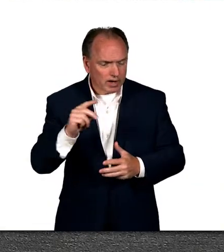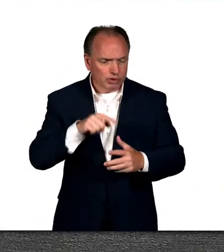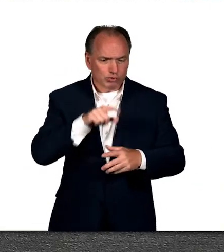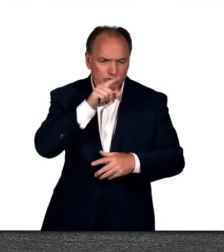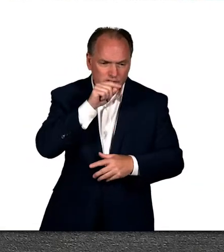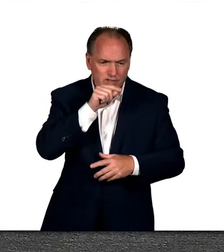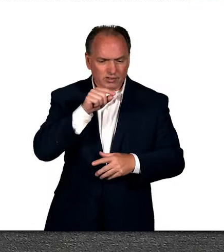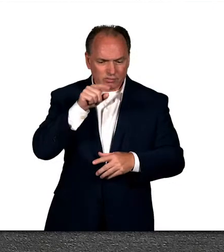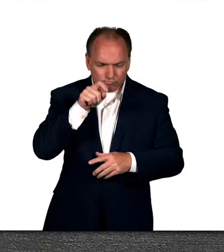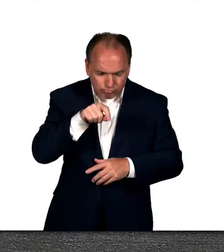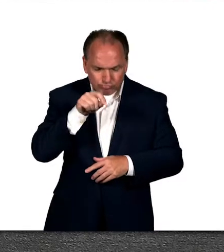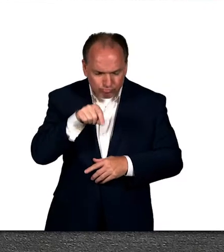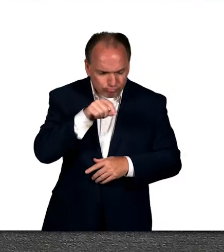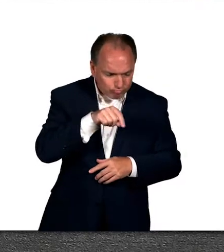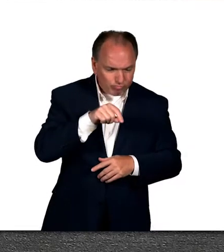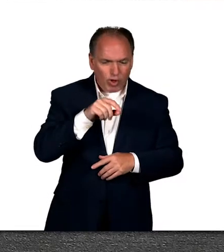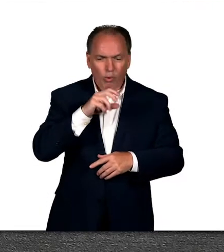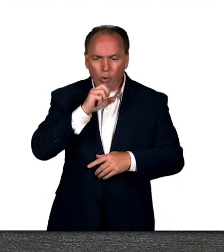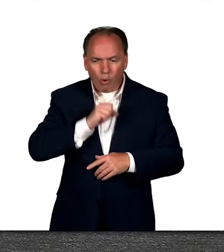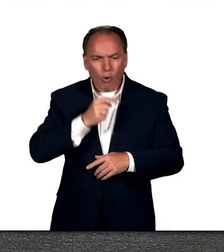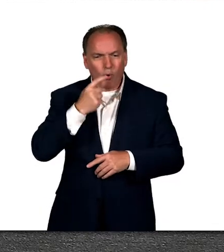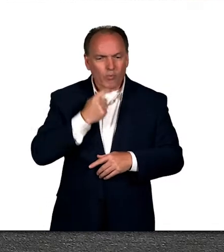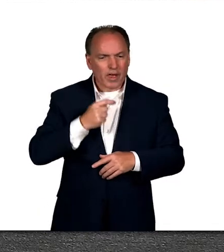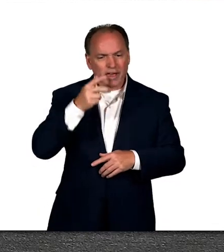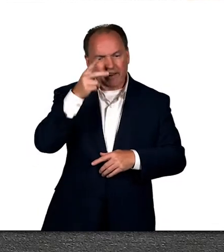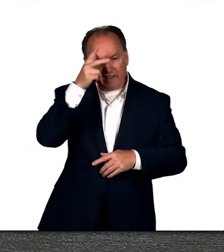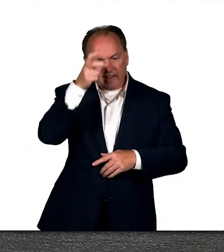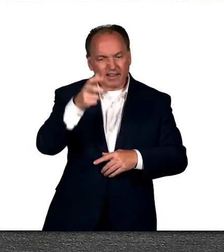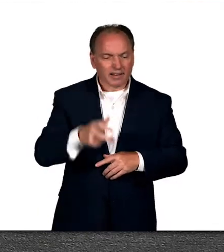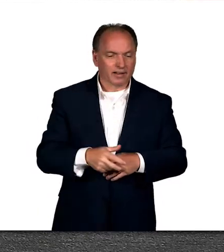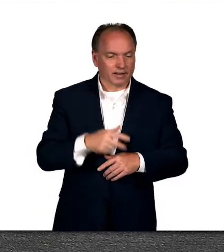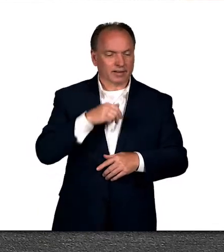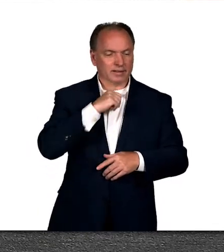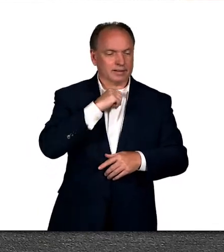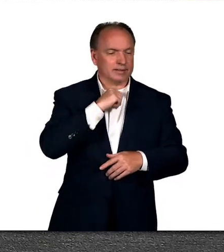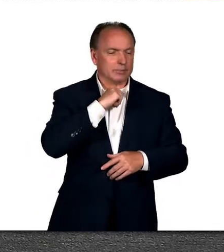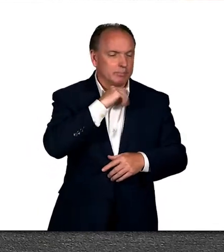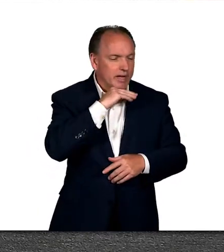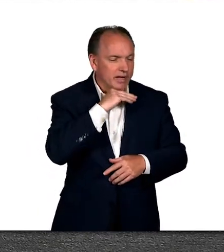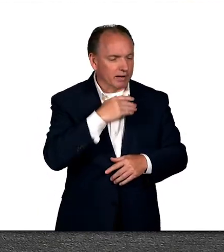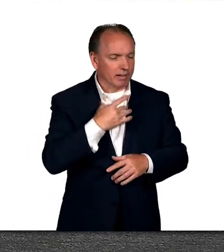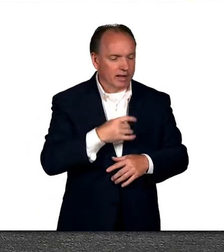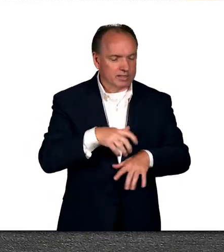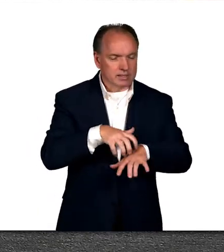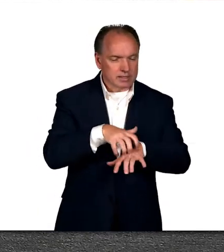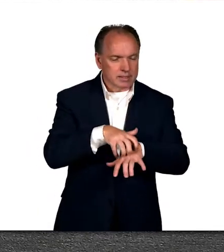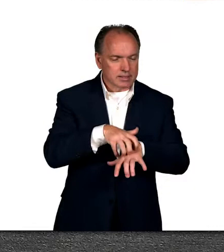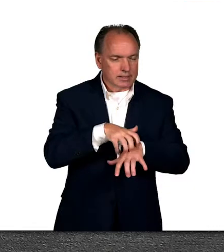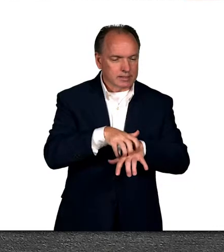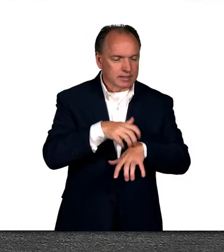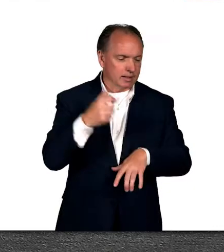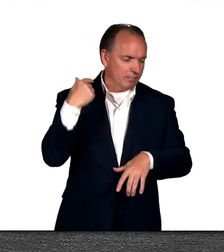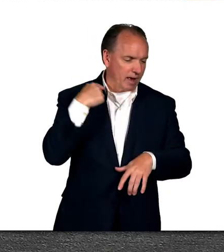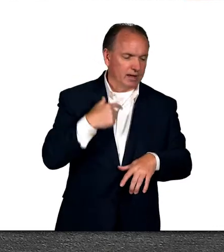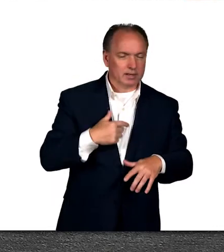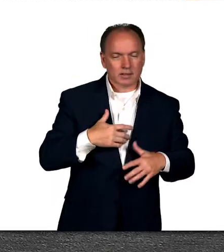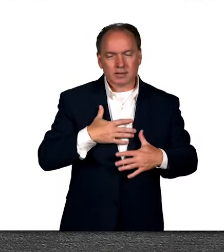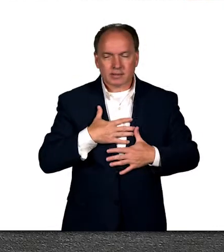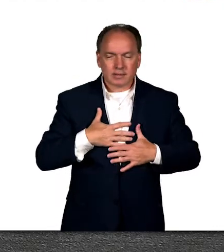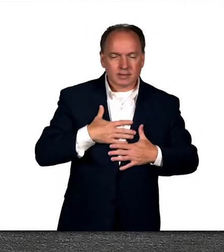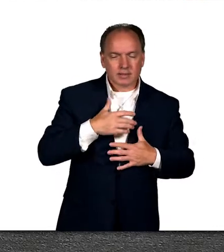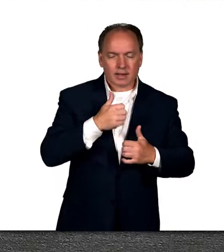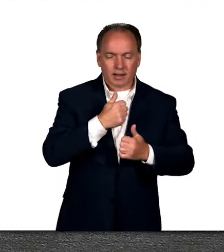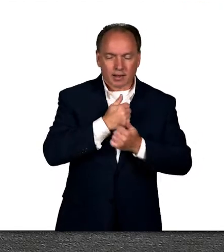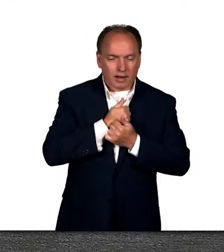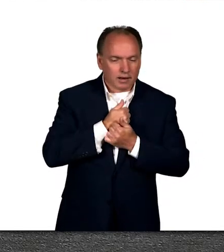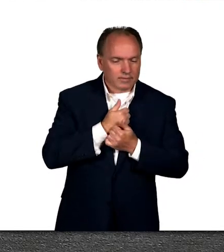cluck, cluck, says the old red hen. The pig likes to have his back scratched with a stick. Oink, oink, he grunts. He